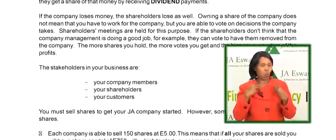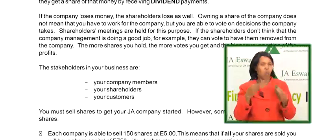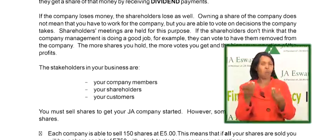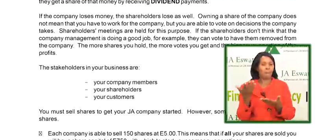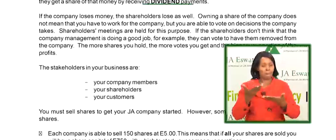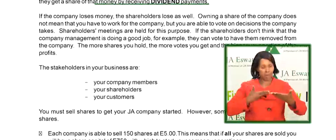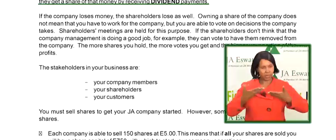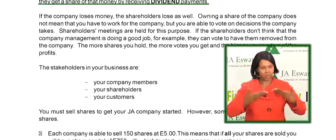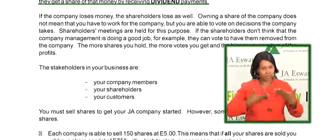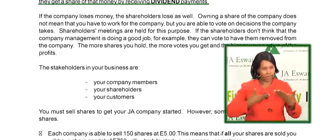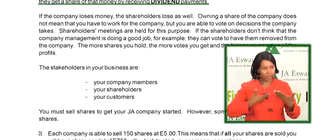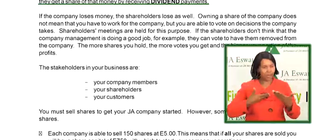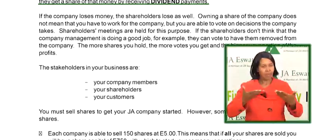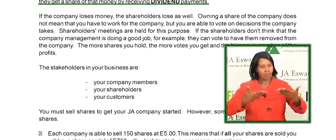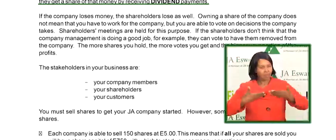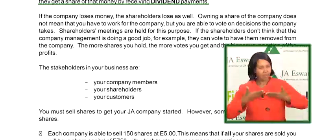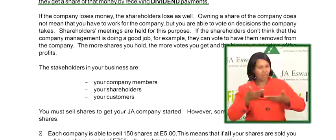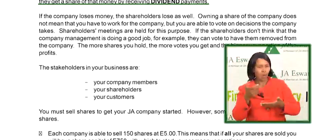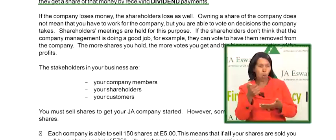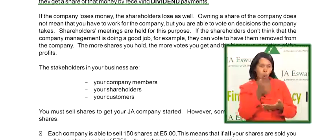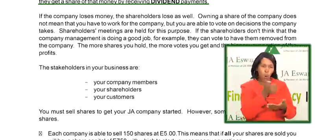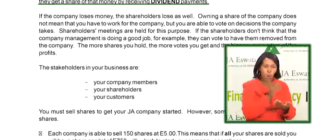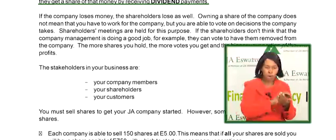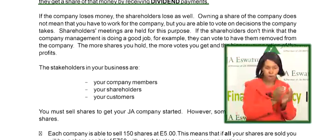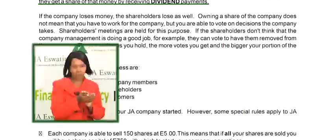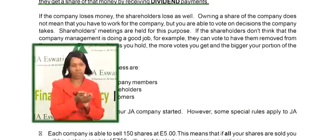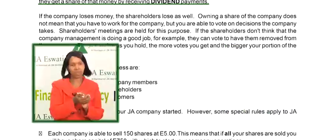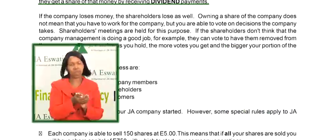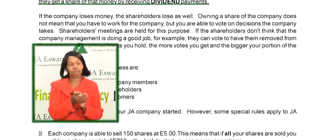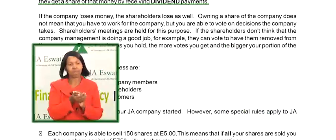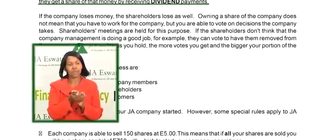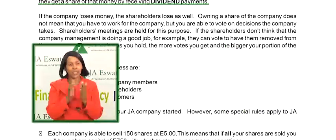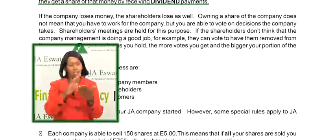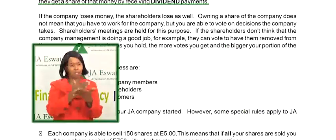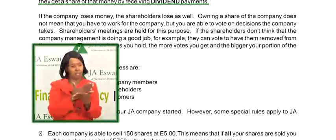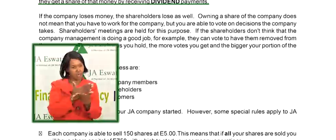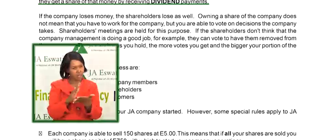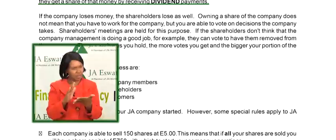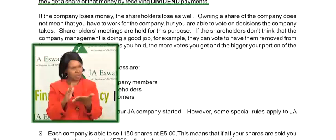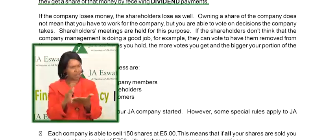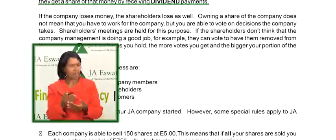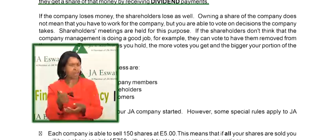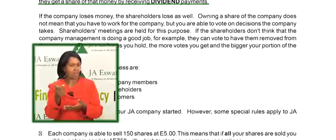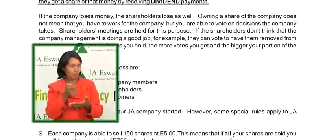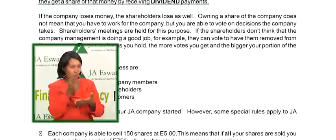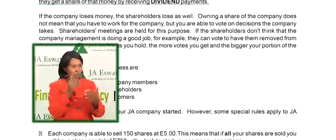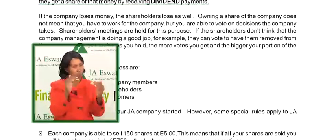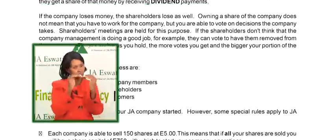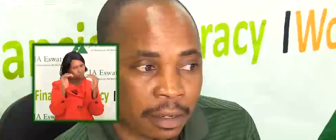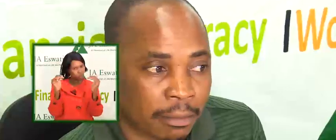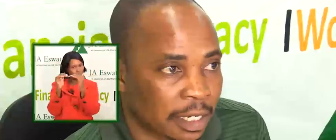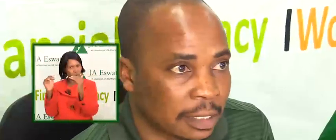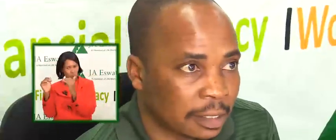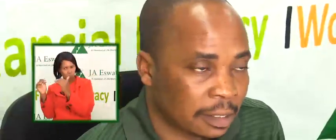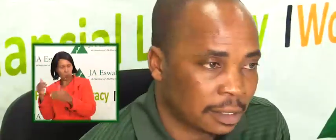profit, then the shareholders are going to receive that money as dividends. But if also you're not